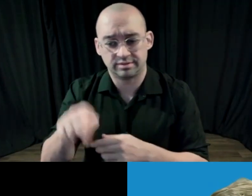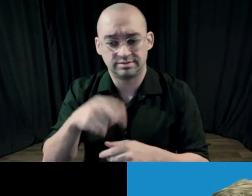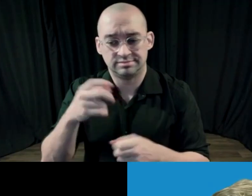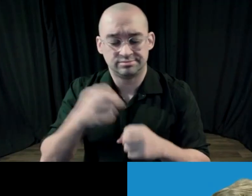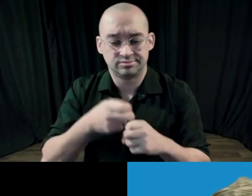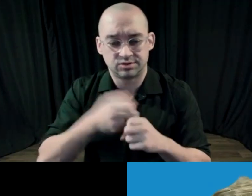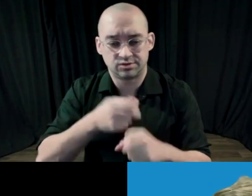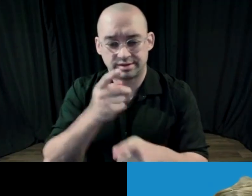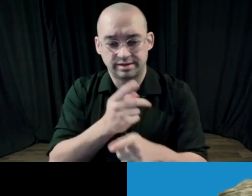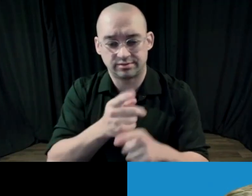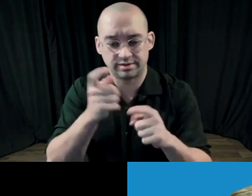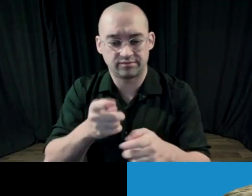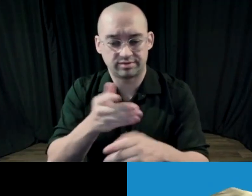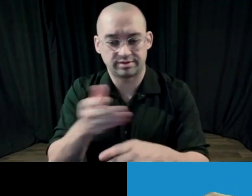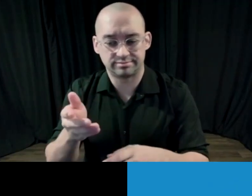caregiving topics.